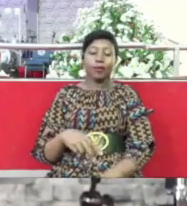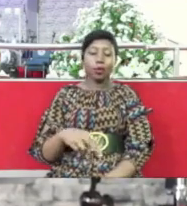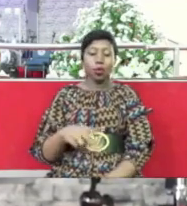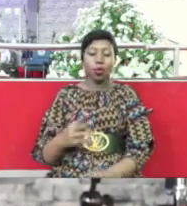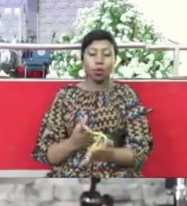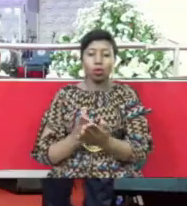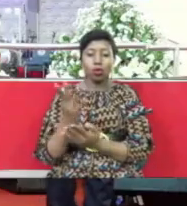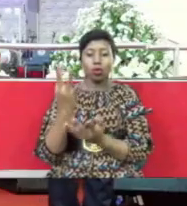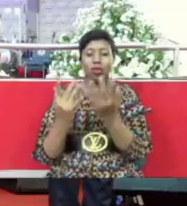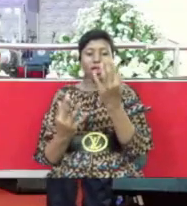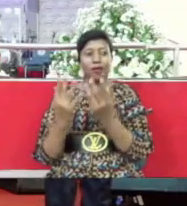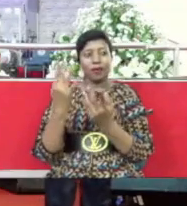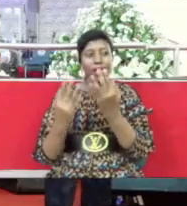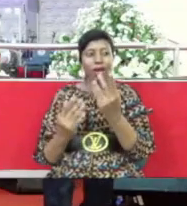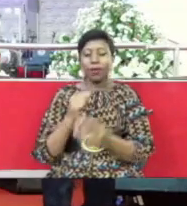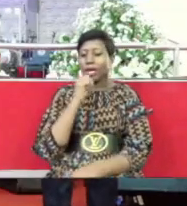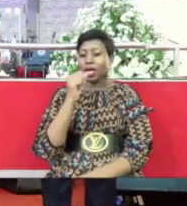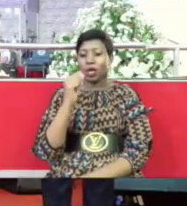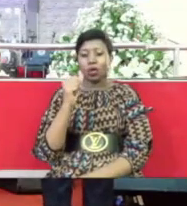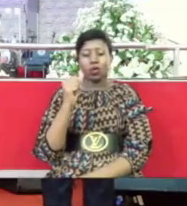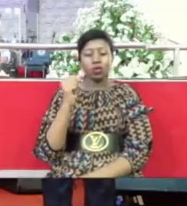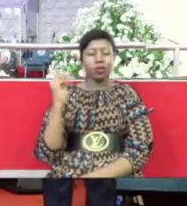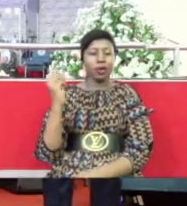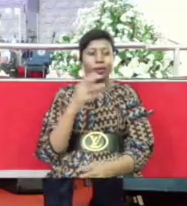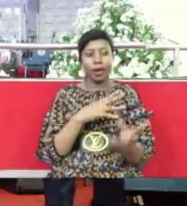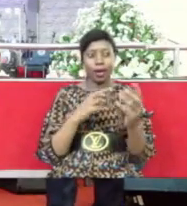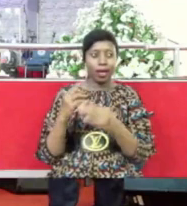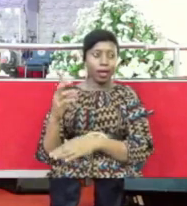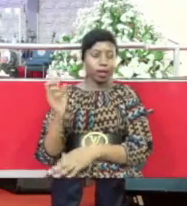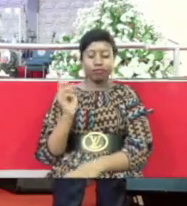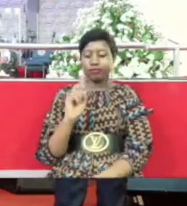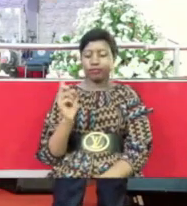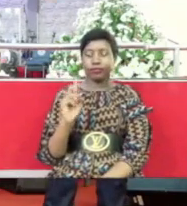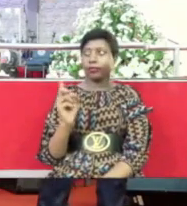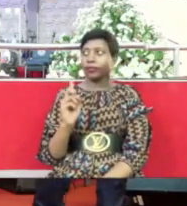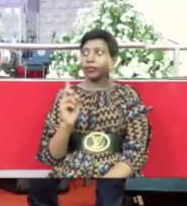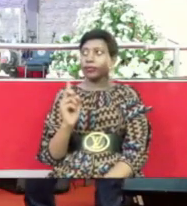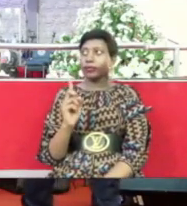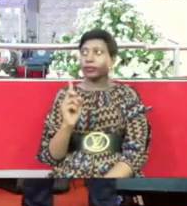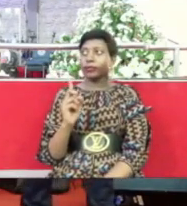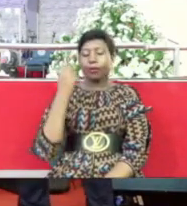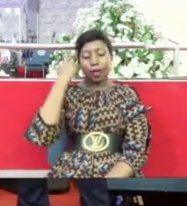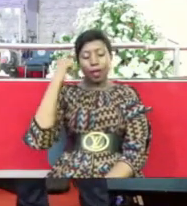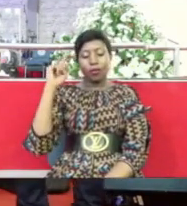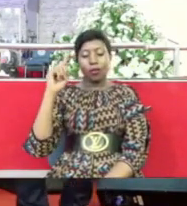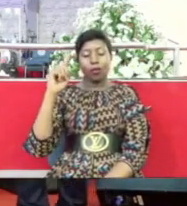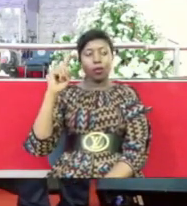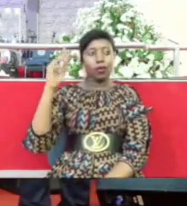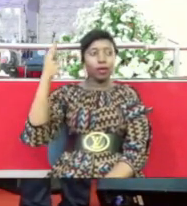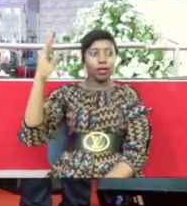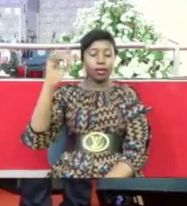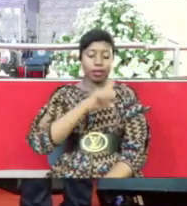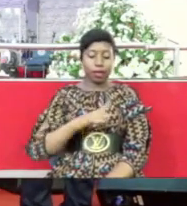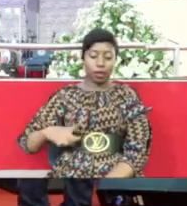fire, ukipitia moto, you will not be burned. Hautachomwa. The flames will not set you ablaze. Miale hazita kuunguza. For I am the Lord your God, kwa